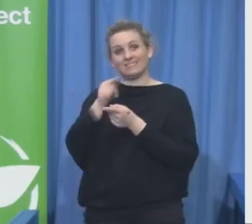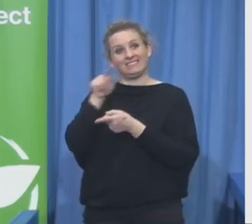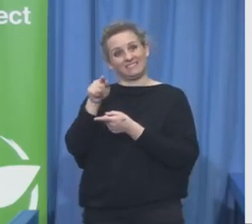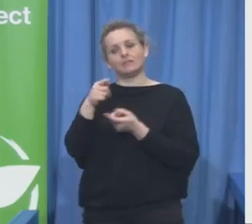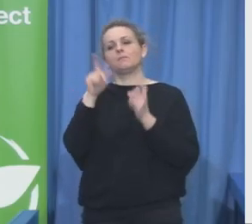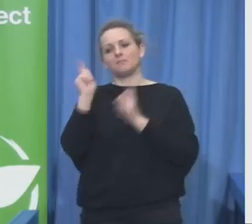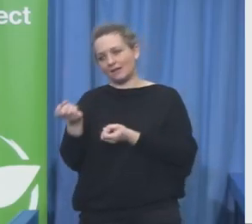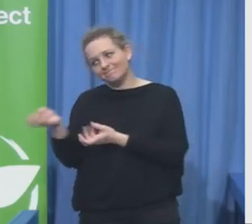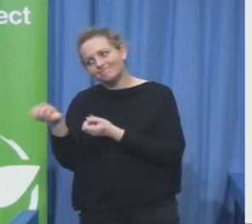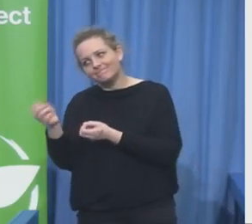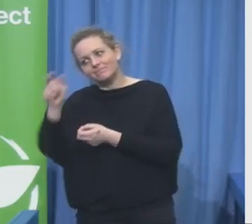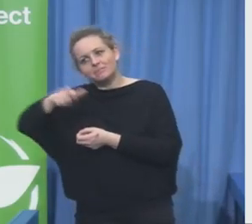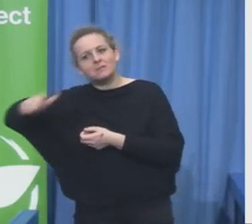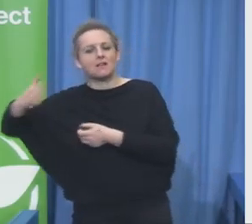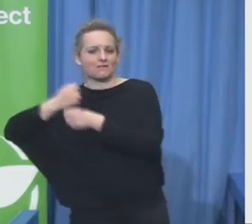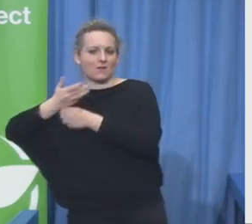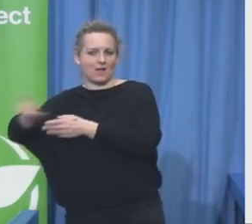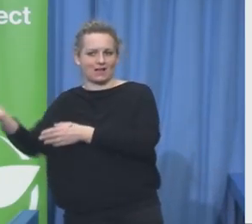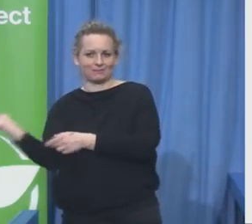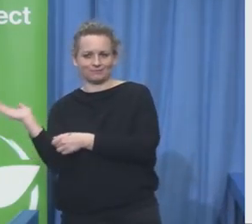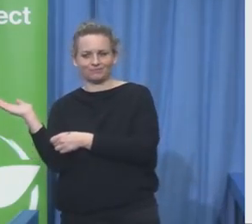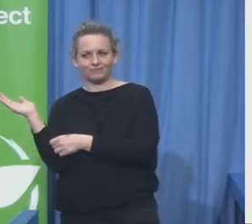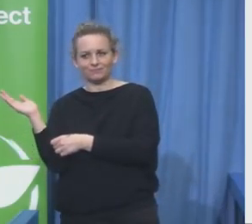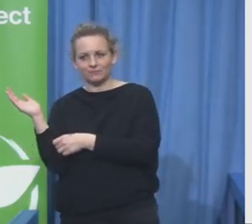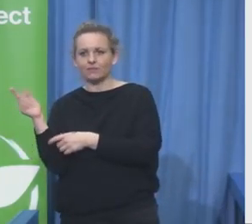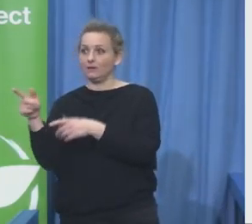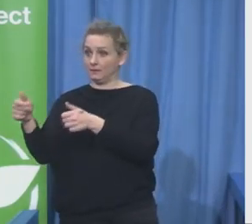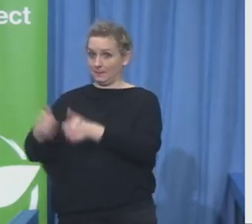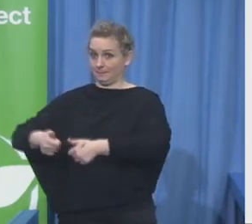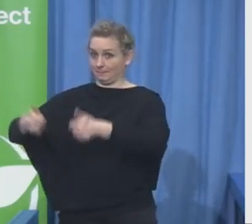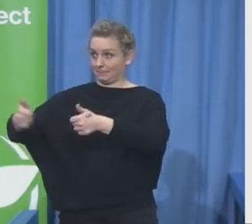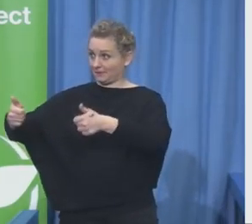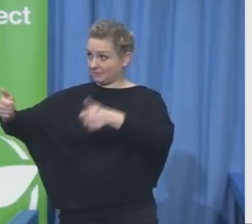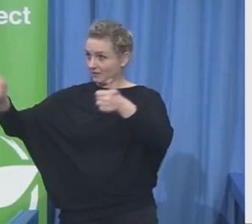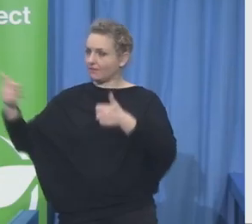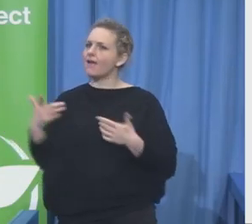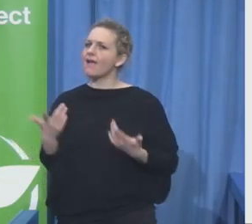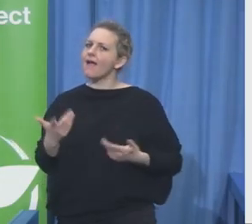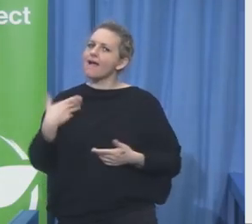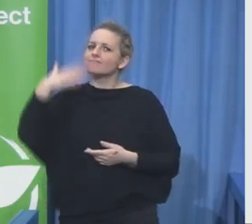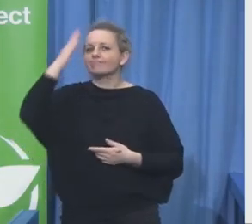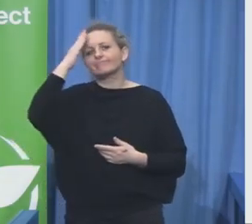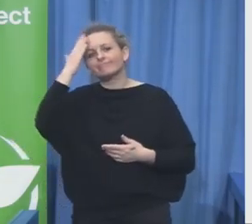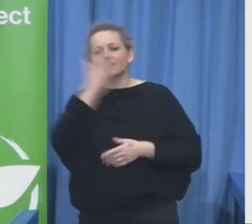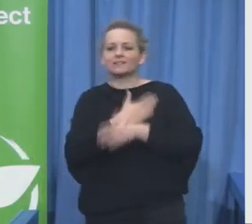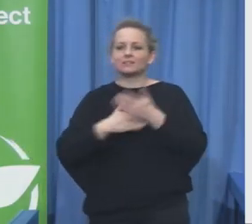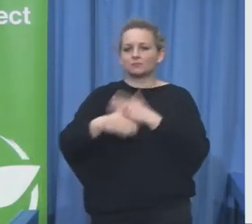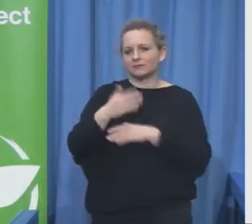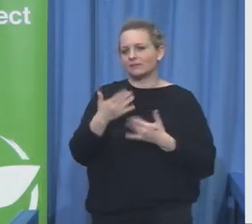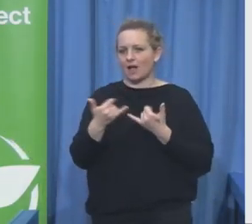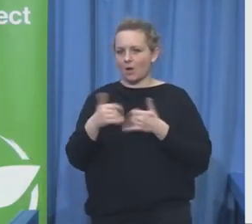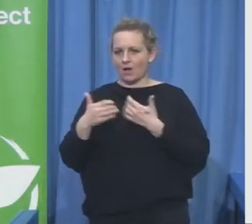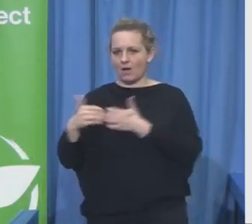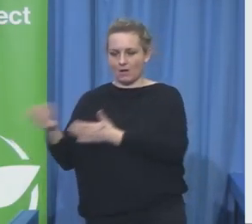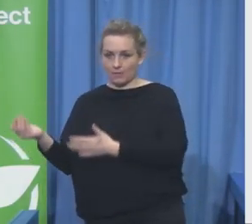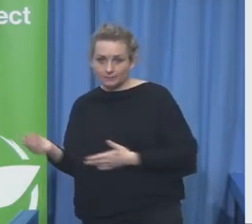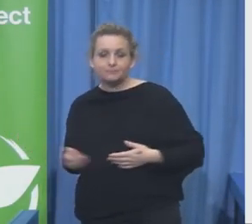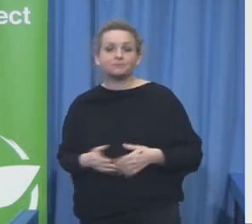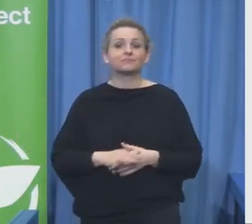hear from most of our clients that they have most of their recruiting is around college educated. We need folks with 4-year